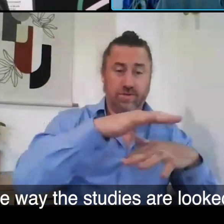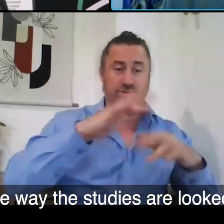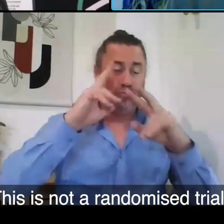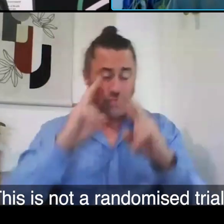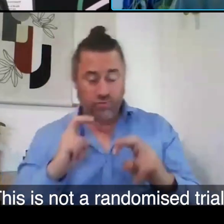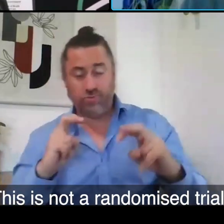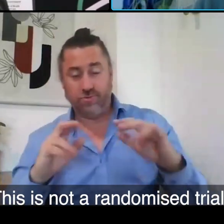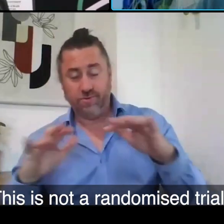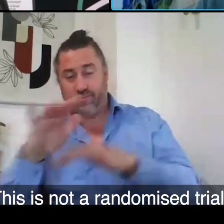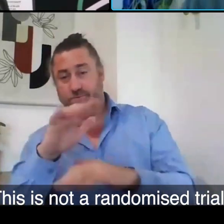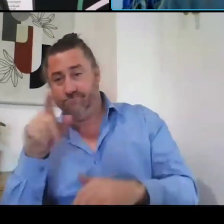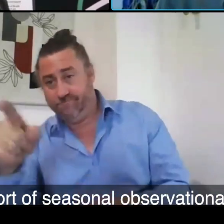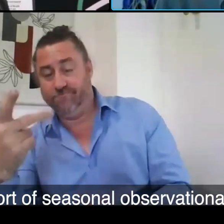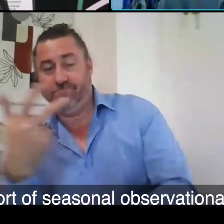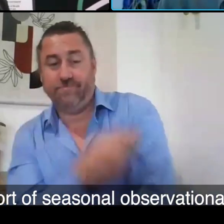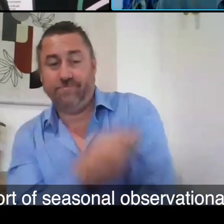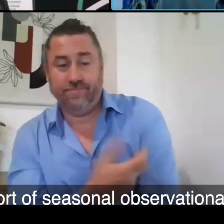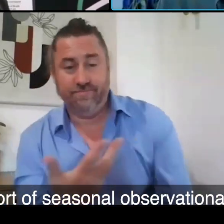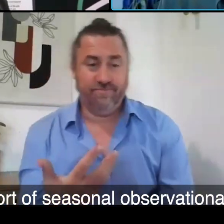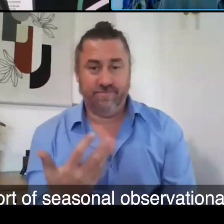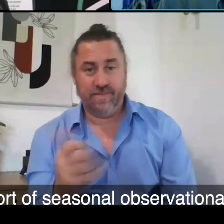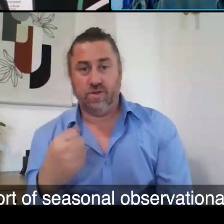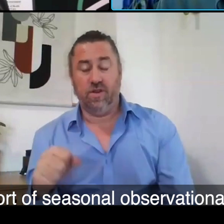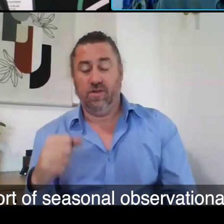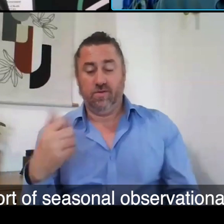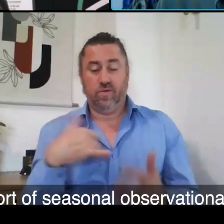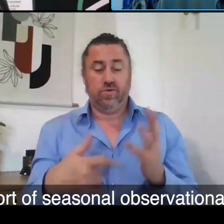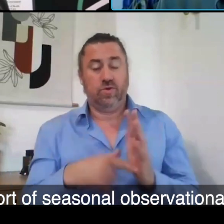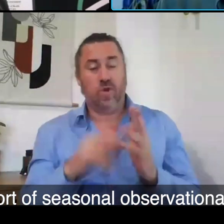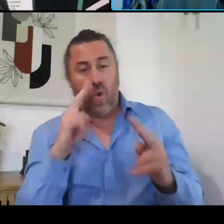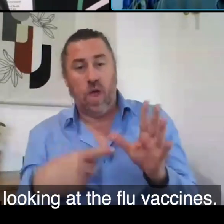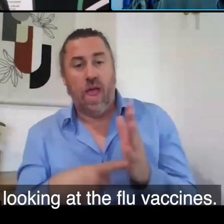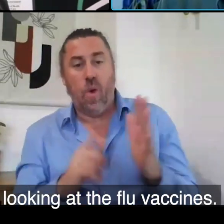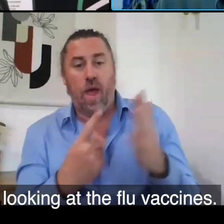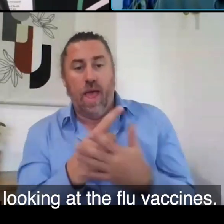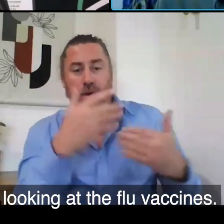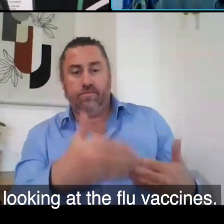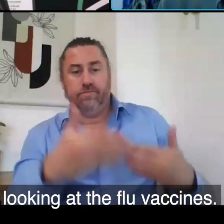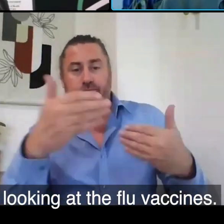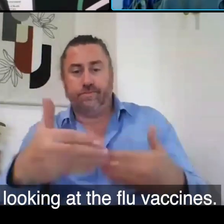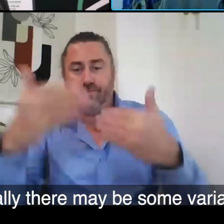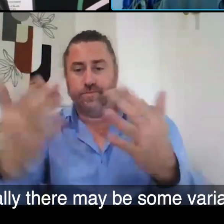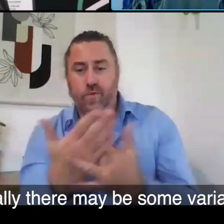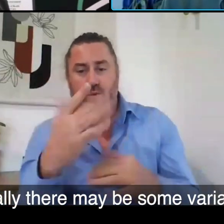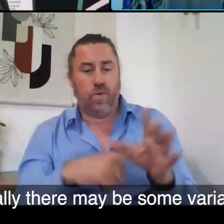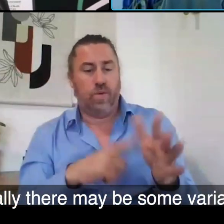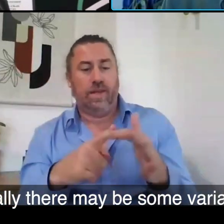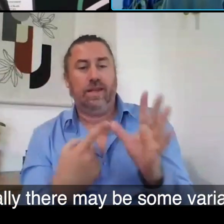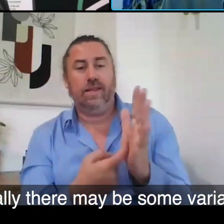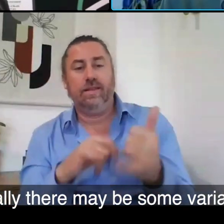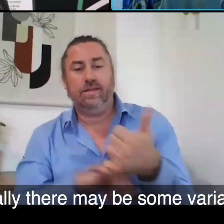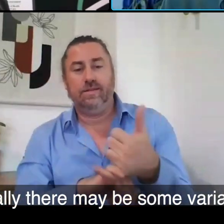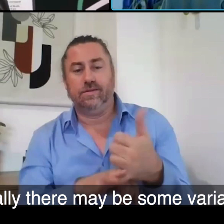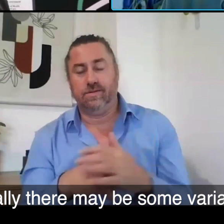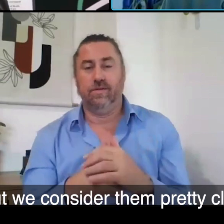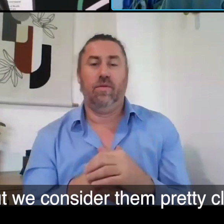looked into. This is not a randomised trial. This is sort of seasonal observational studies looking at the flu vaccines, but essentially there may be